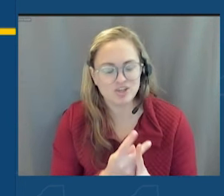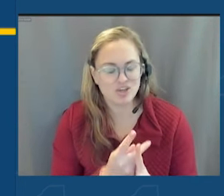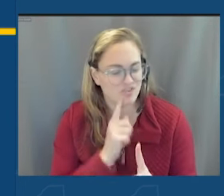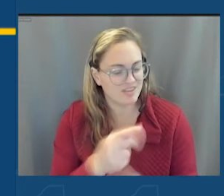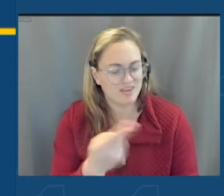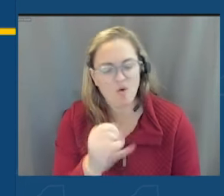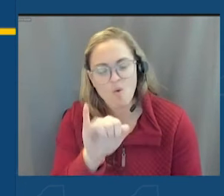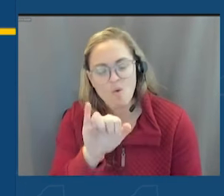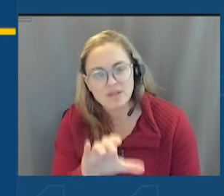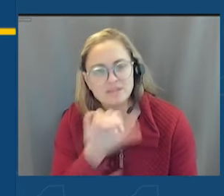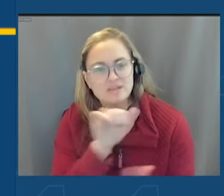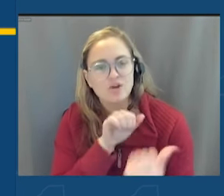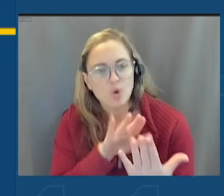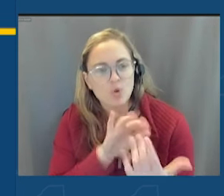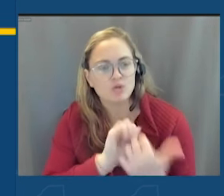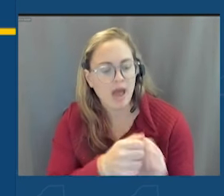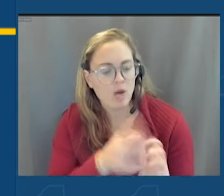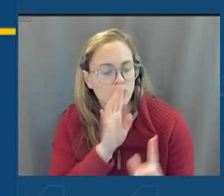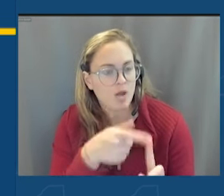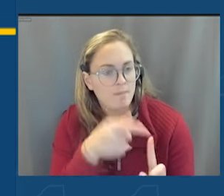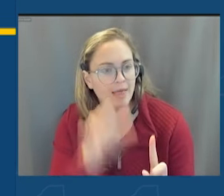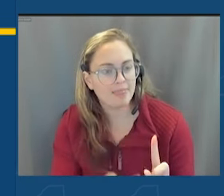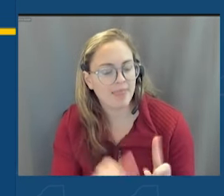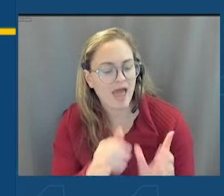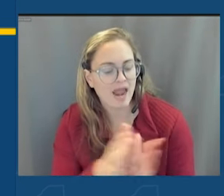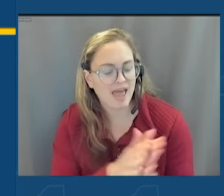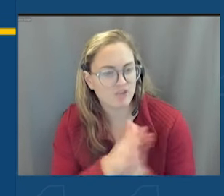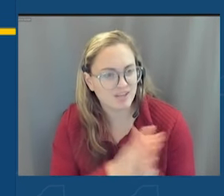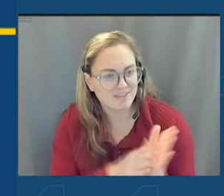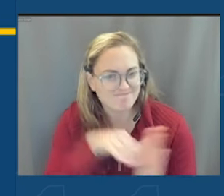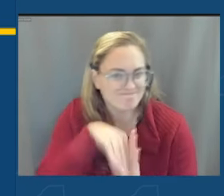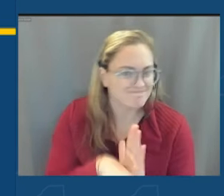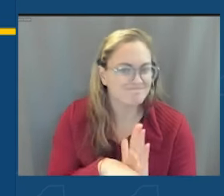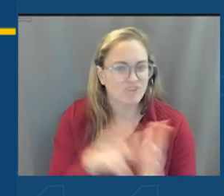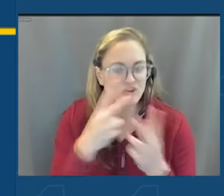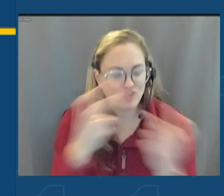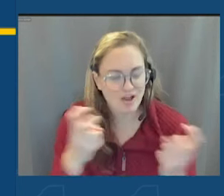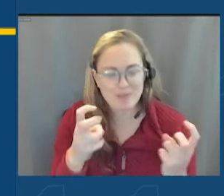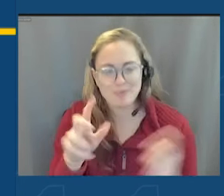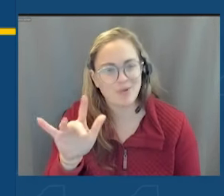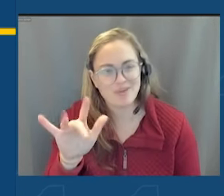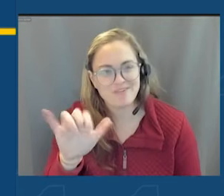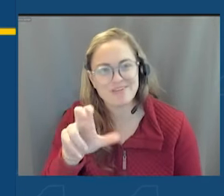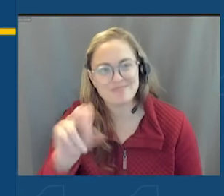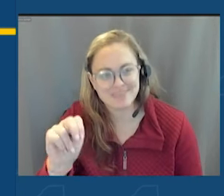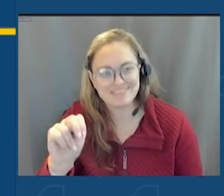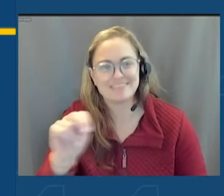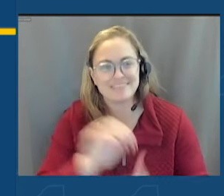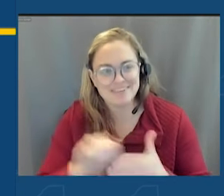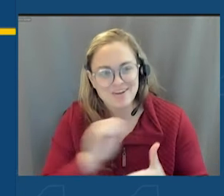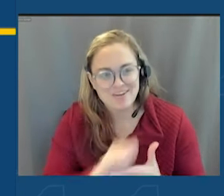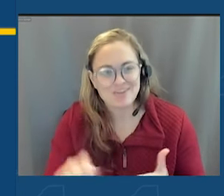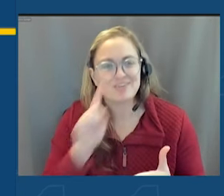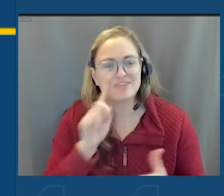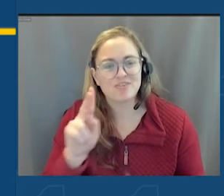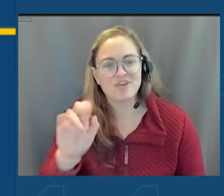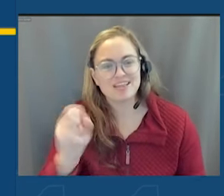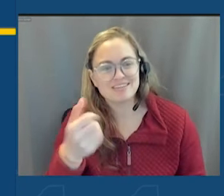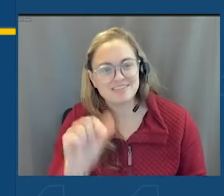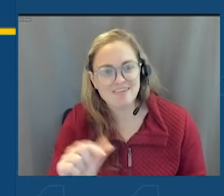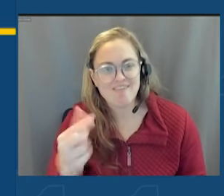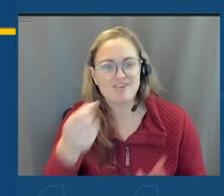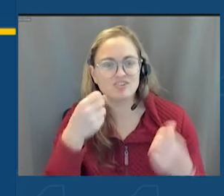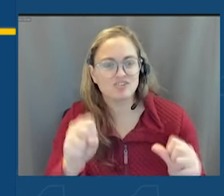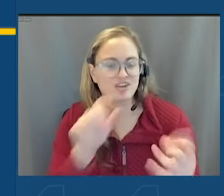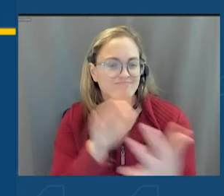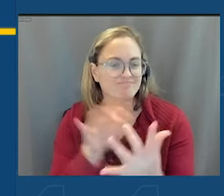can talk about and have real effect on driving down crime, as well as $25 million for the Snug Street Outreach Program, which, again,